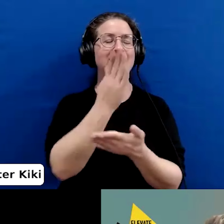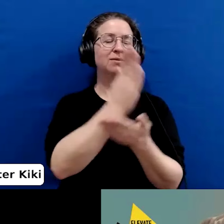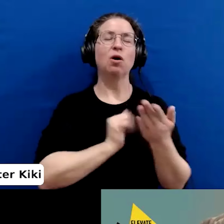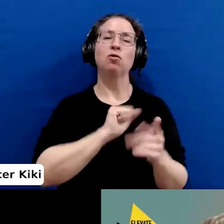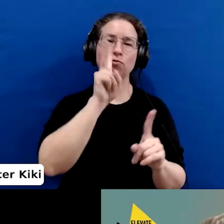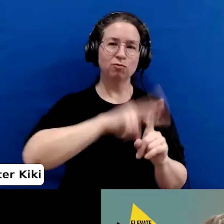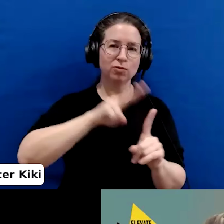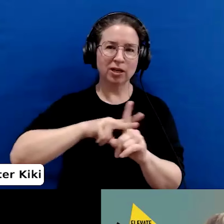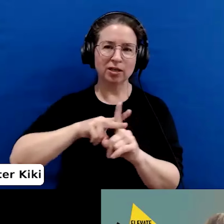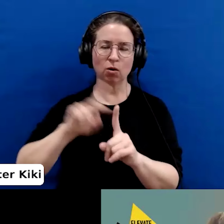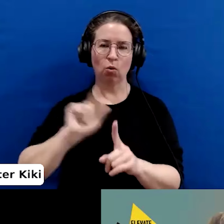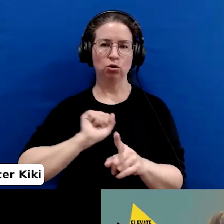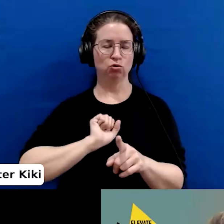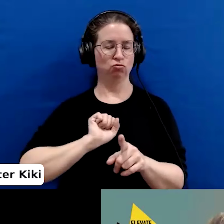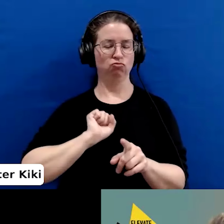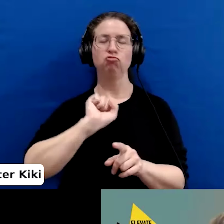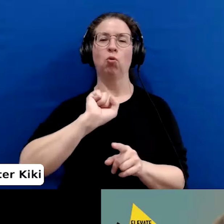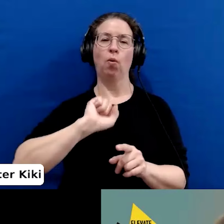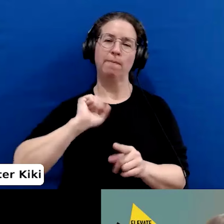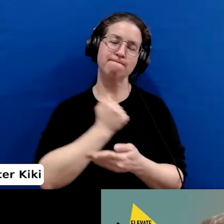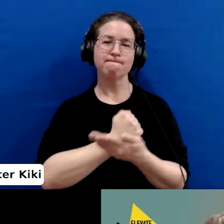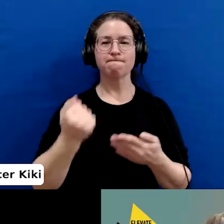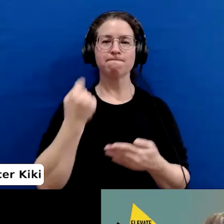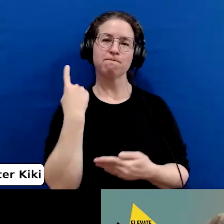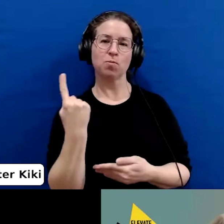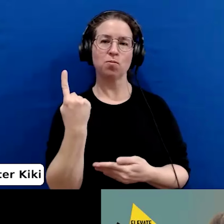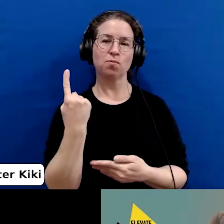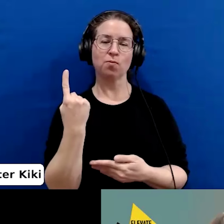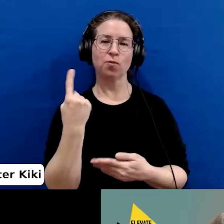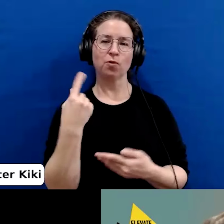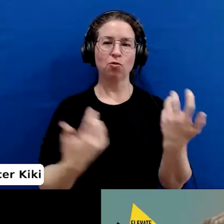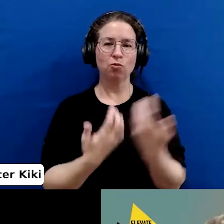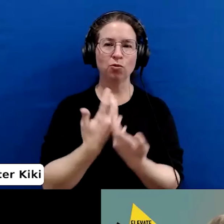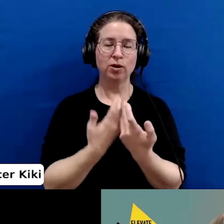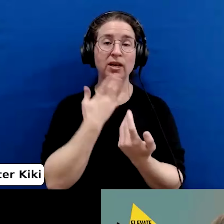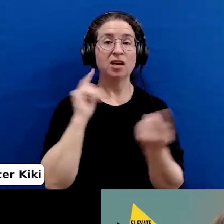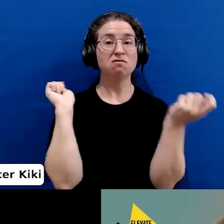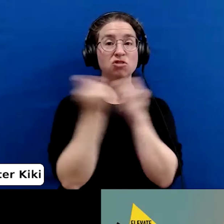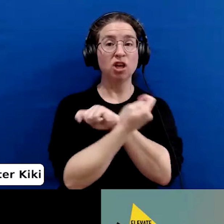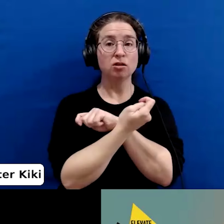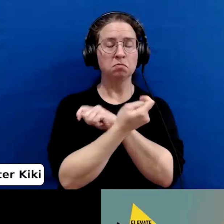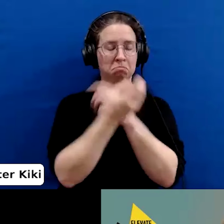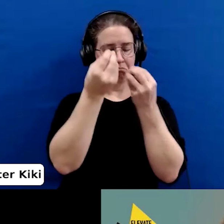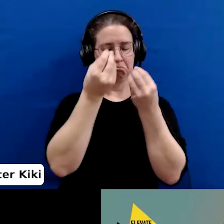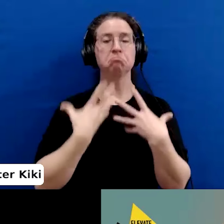number one university selection. If this changes, then you just let us know.